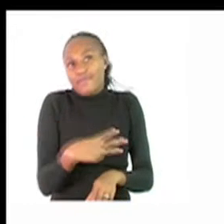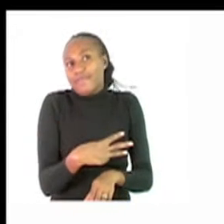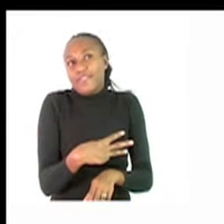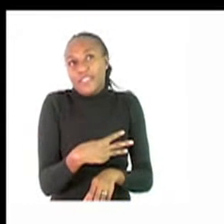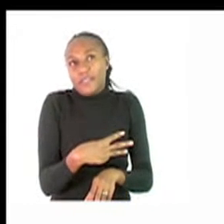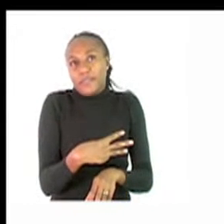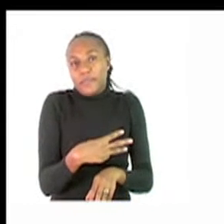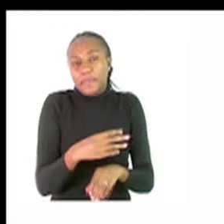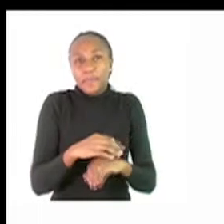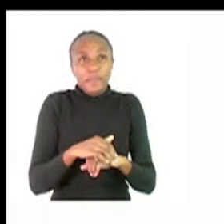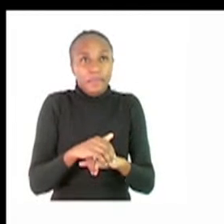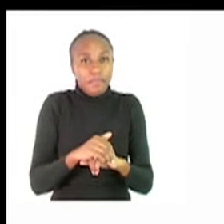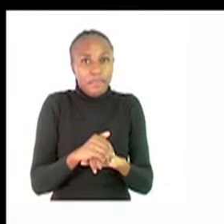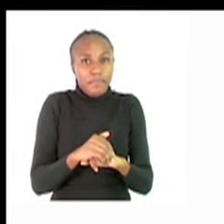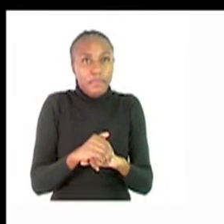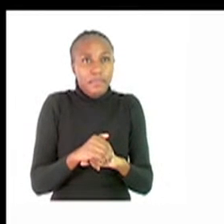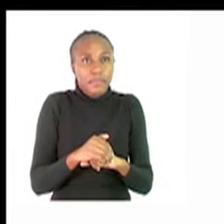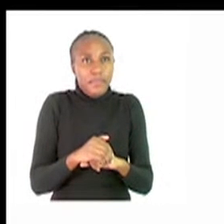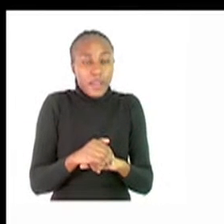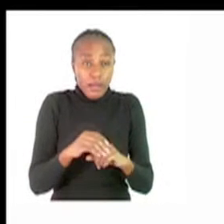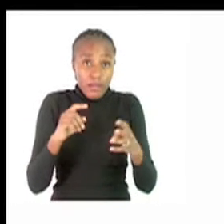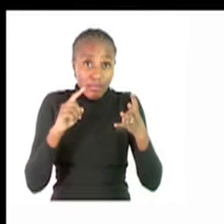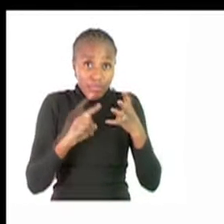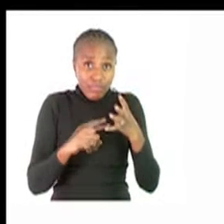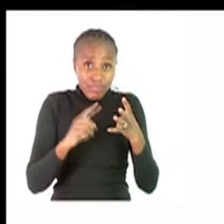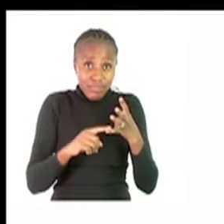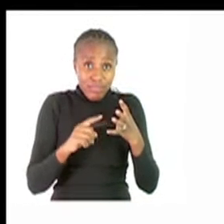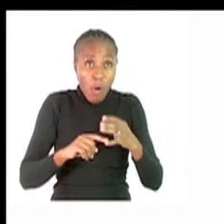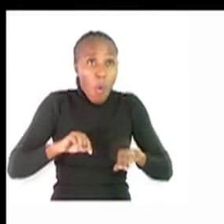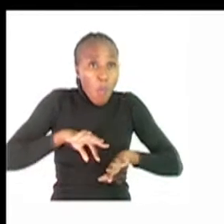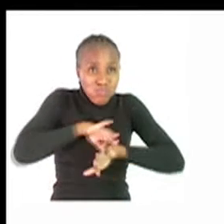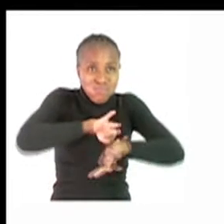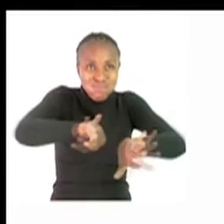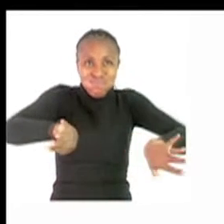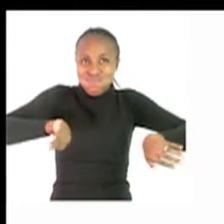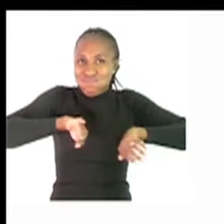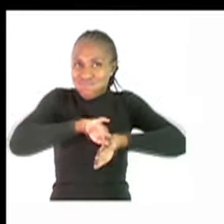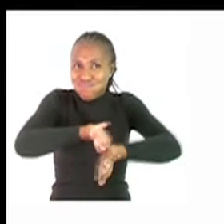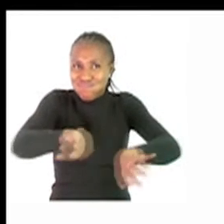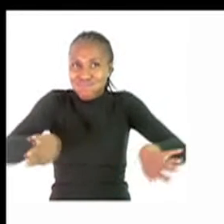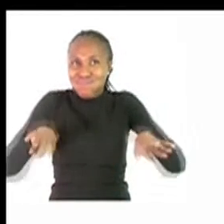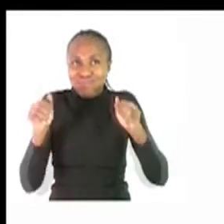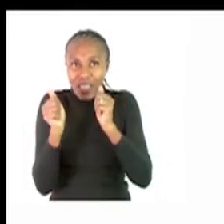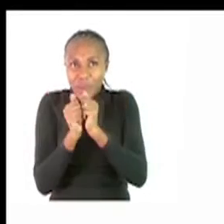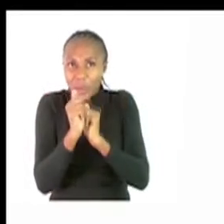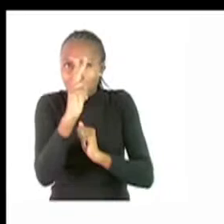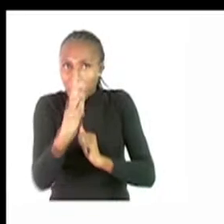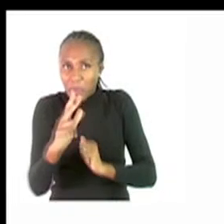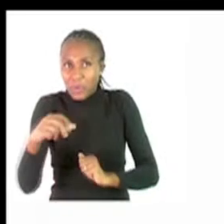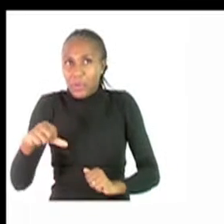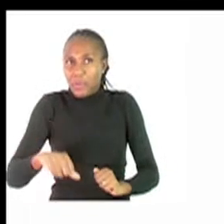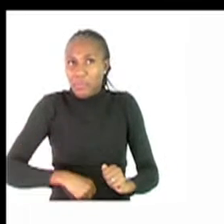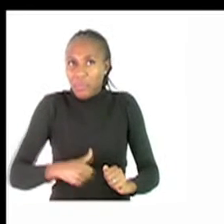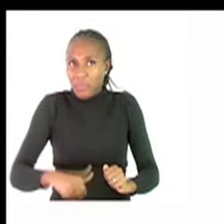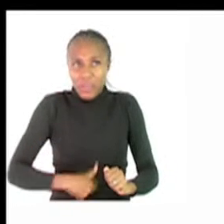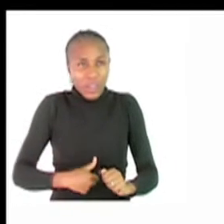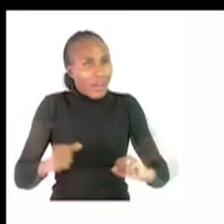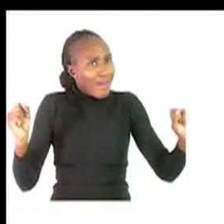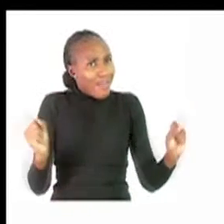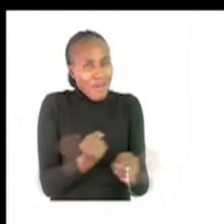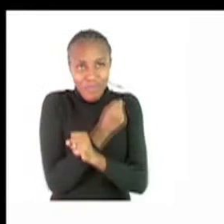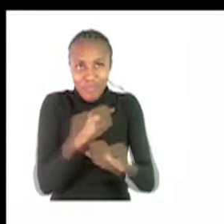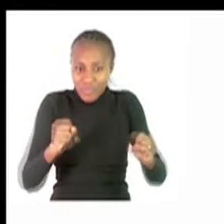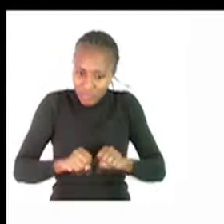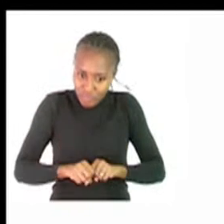their stomach. Or simply by taking a swim in the pool with someone, you cannot get